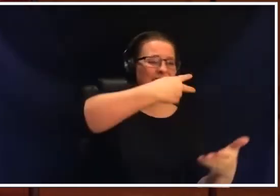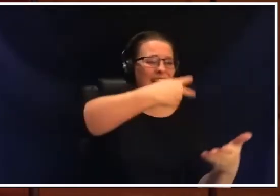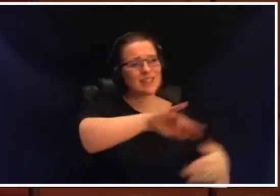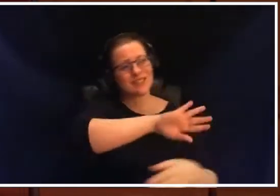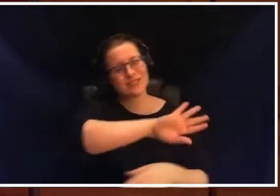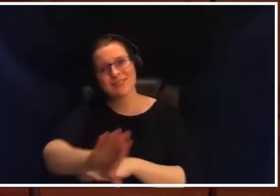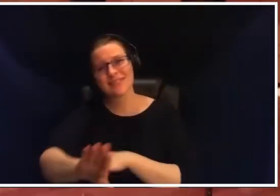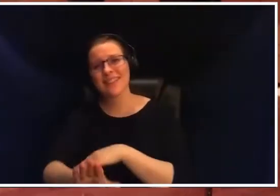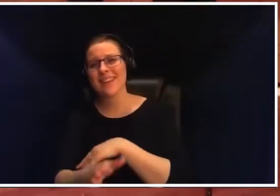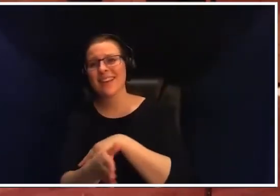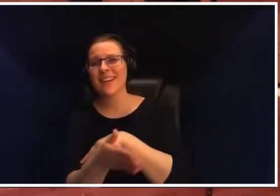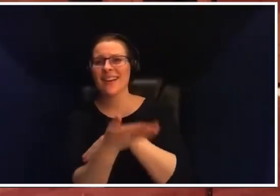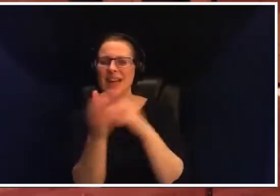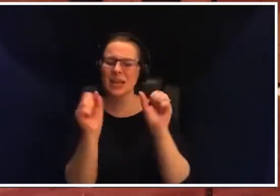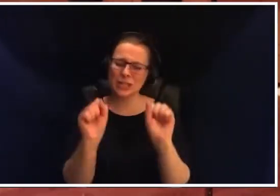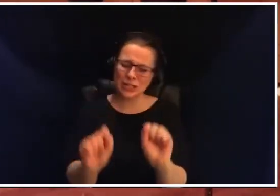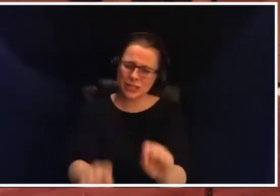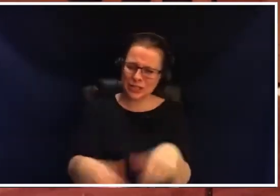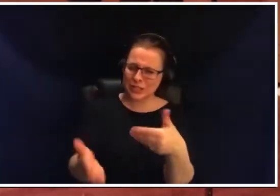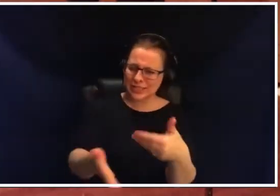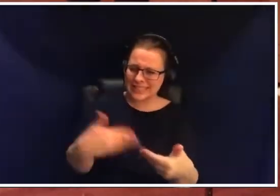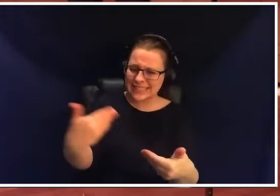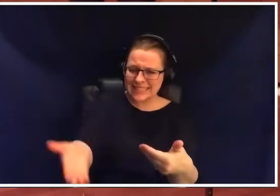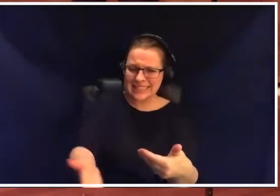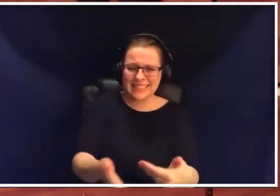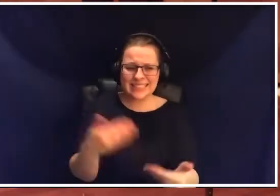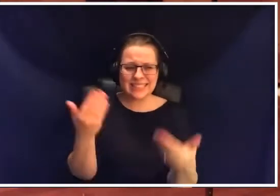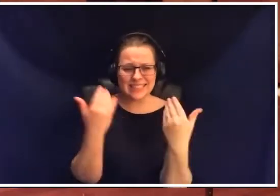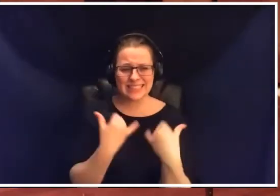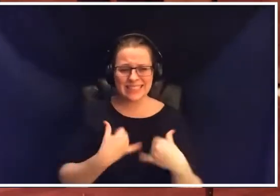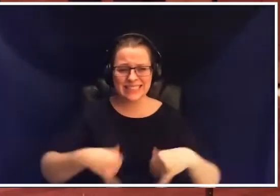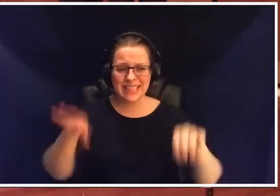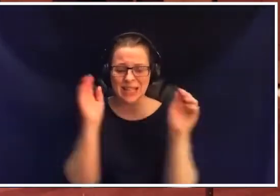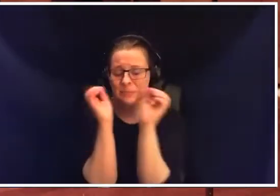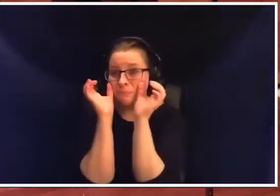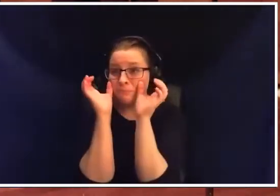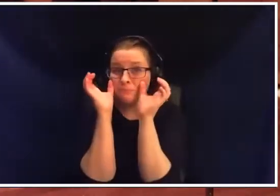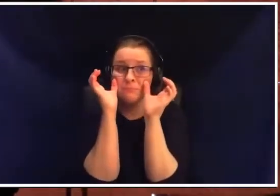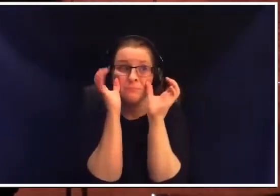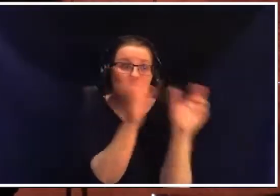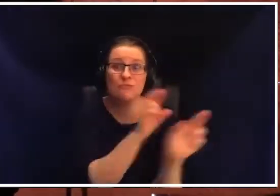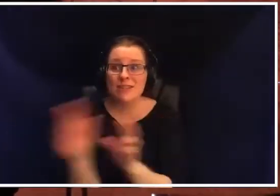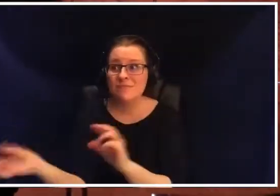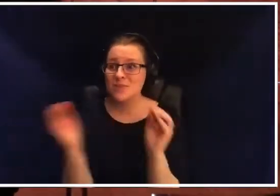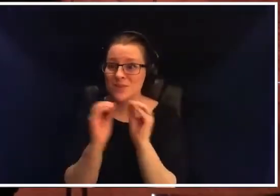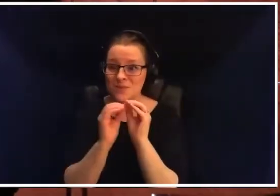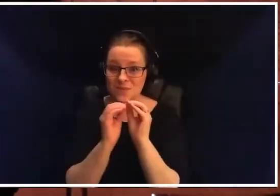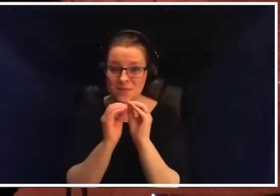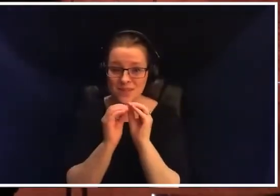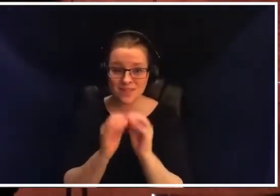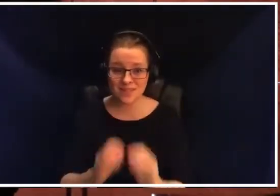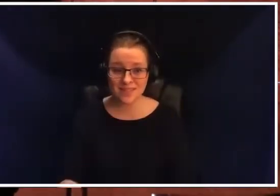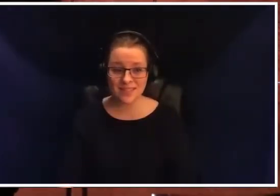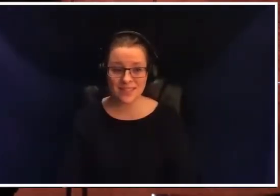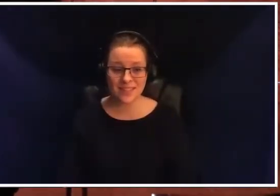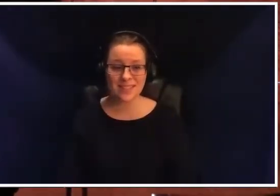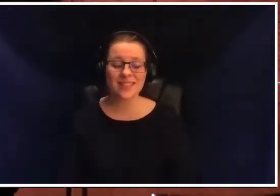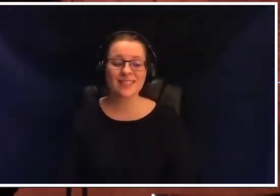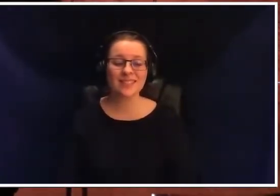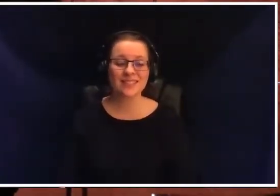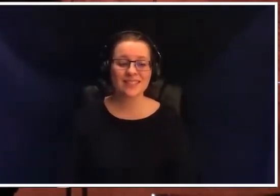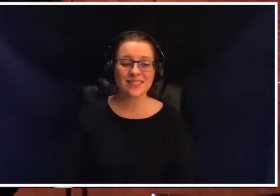And still have begged for more. And spread